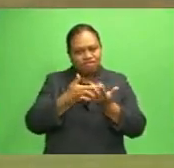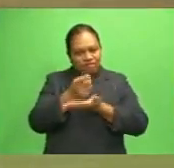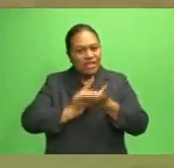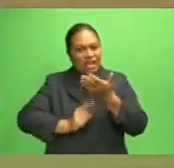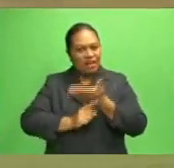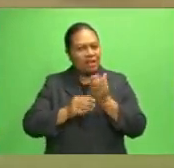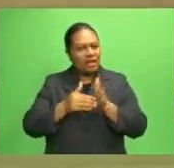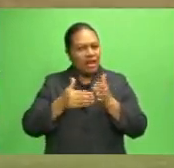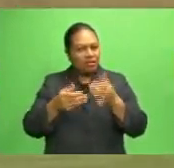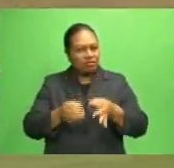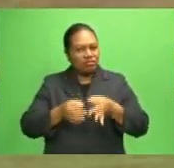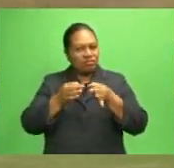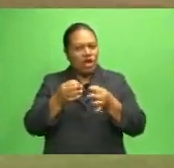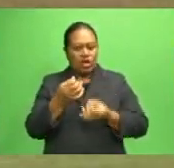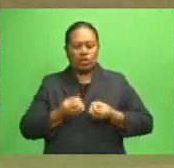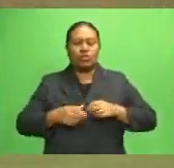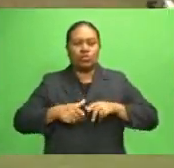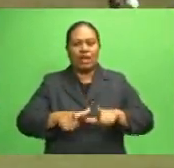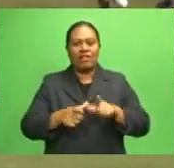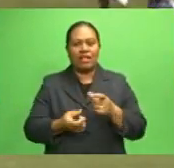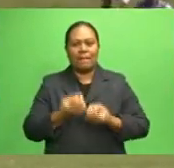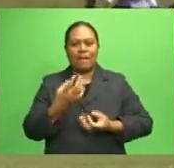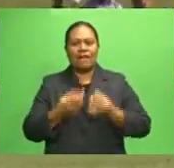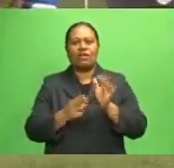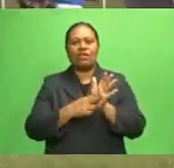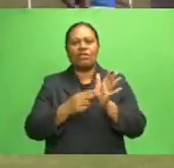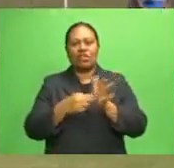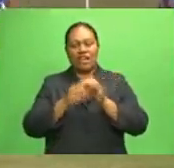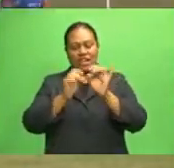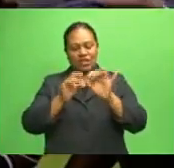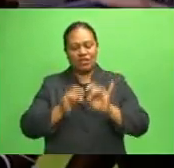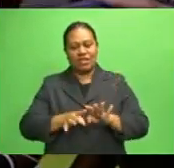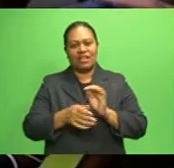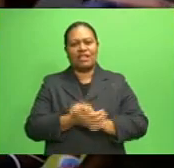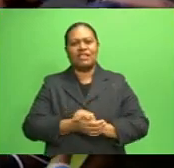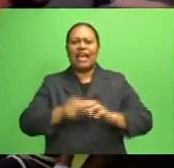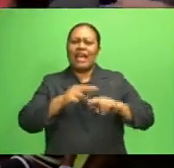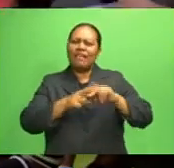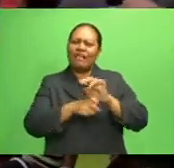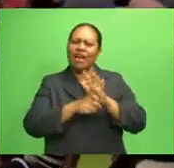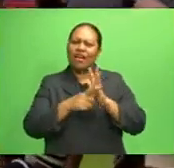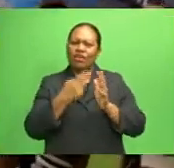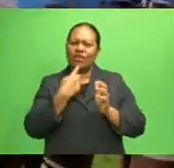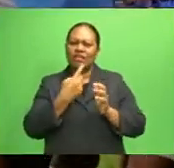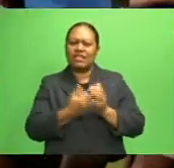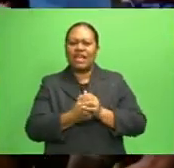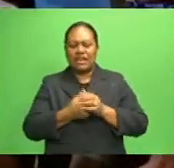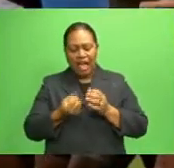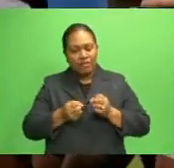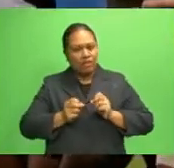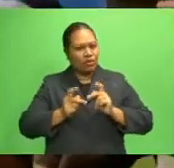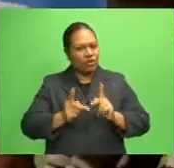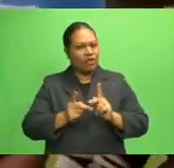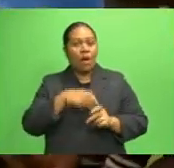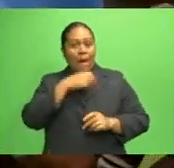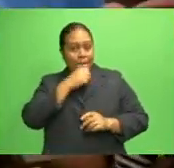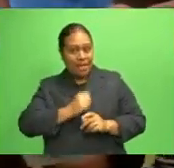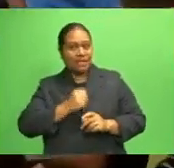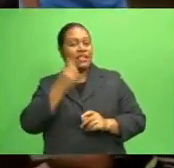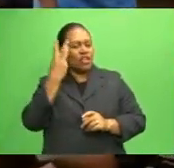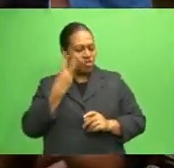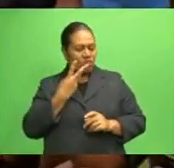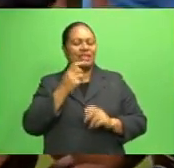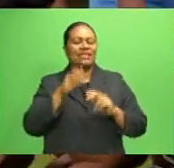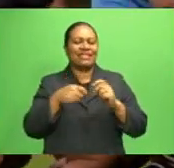on the proposed travel bubble between Australia and New Zealand, but the FRU sees this as an opportunity for our men's and women's